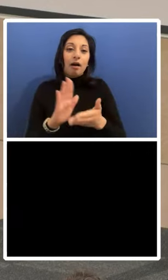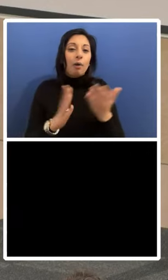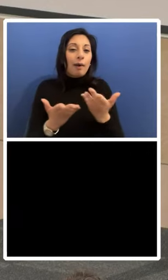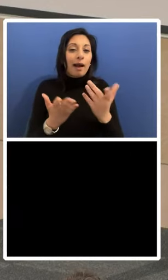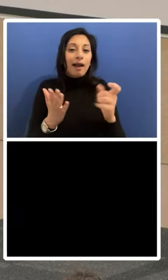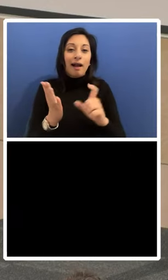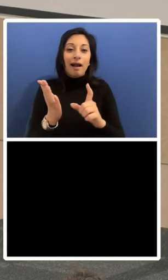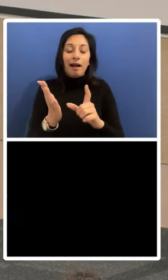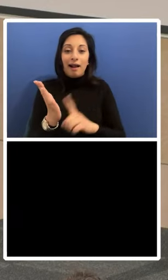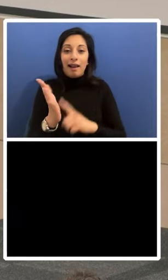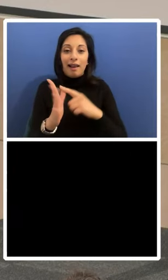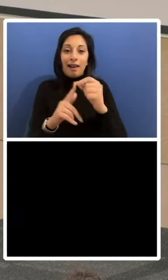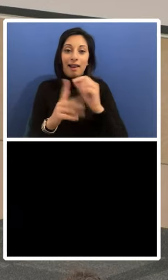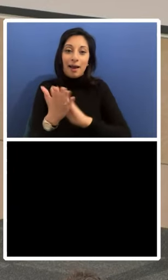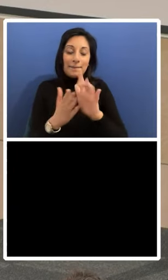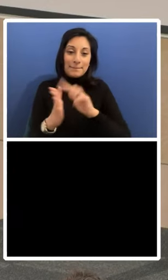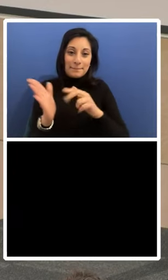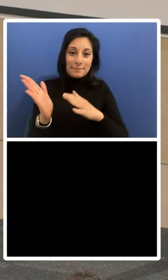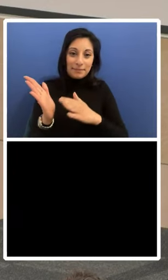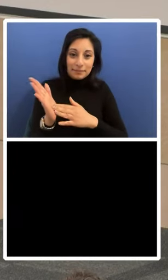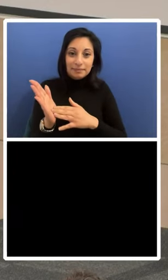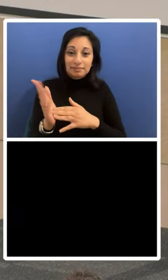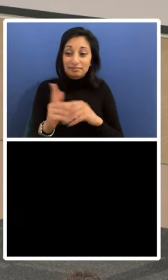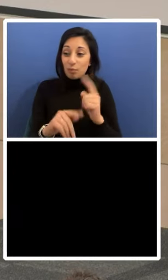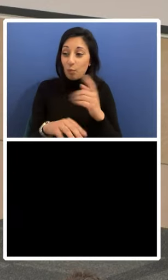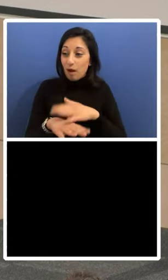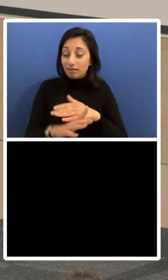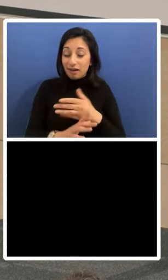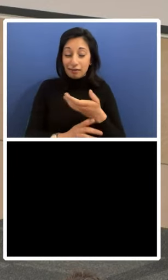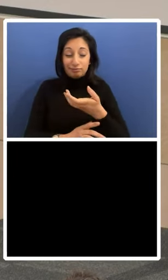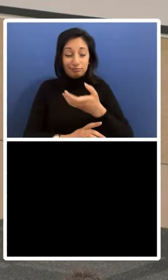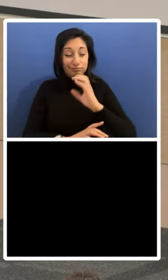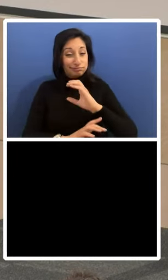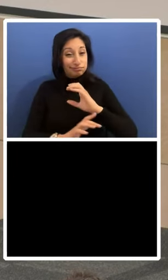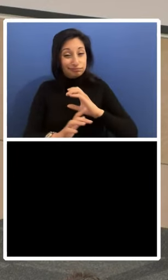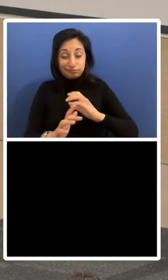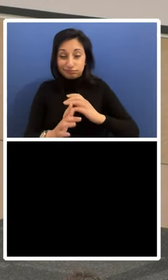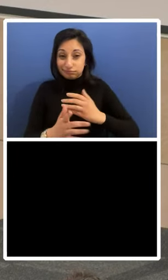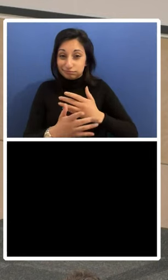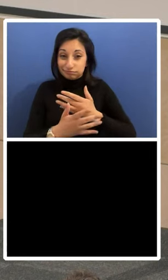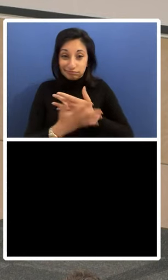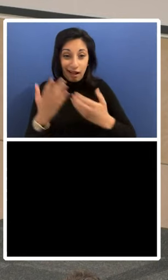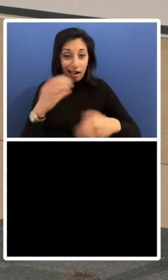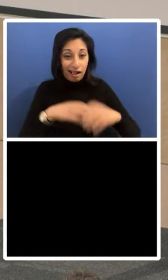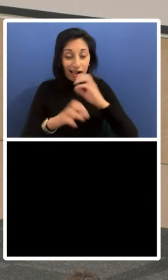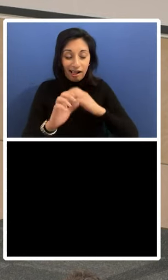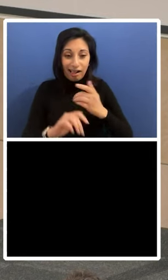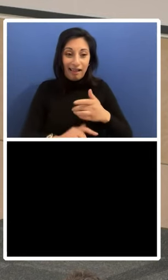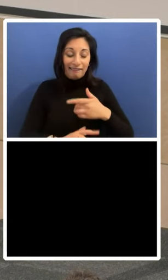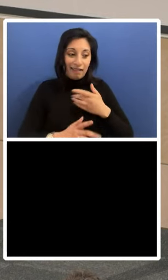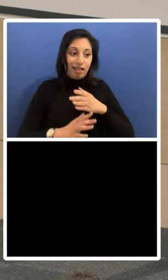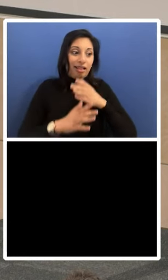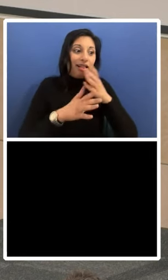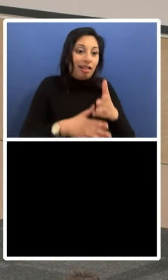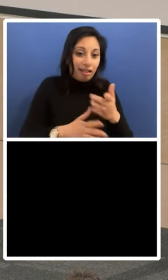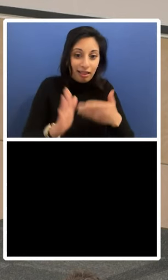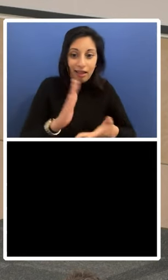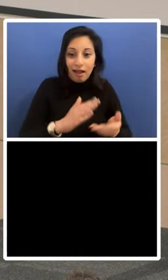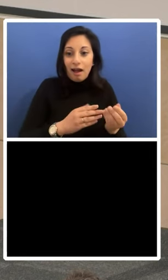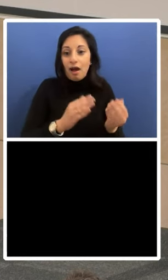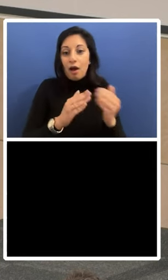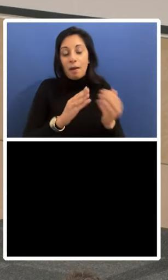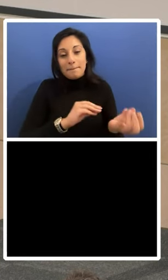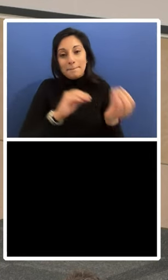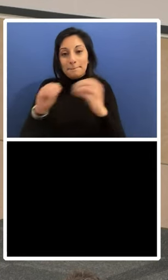used to like take me around. And one time, I got really drunk. And he made me stay in his house. And I come in the next day and I throw up and I got sent home. And the next morning, the